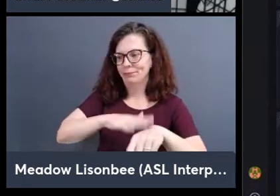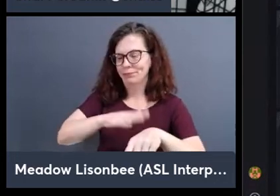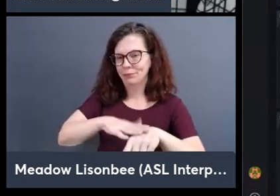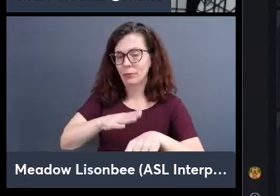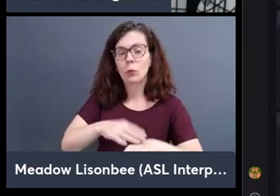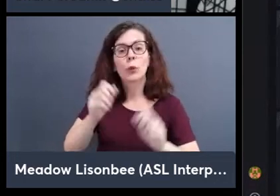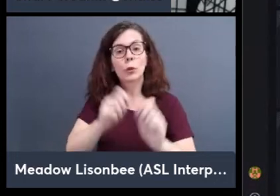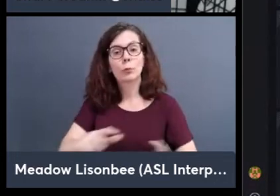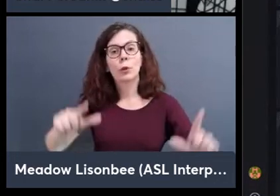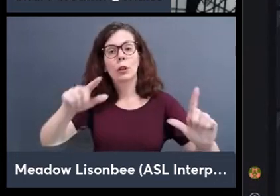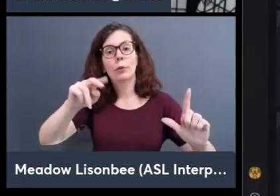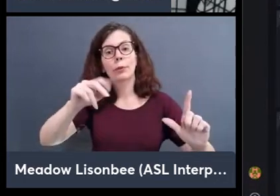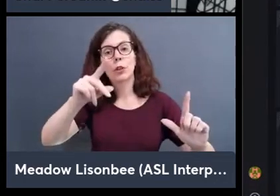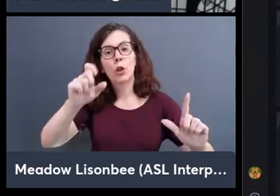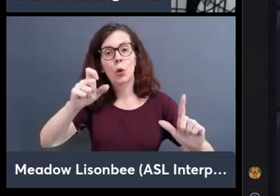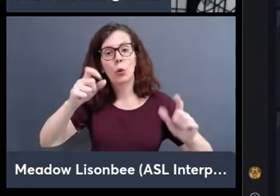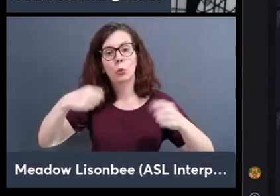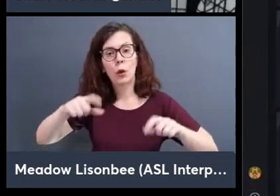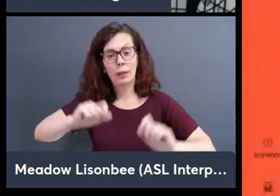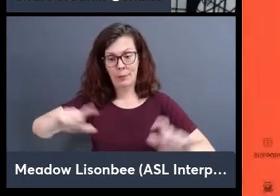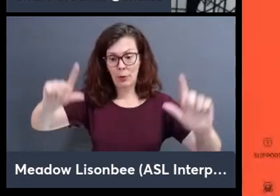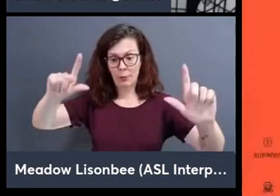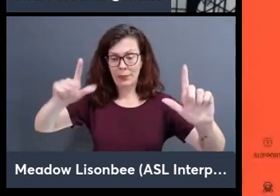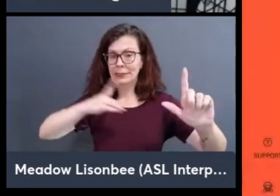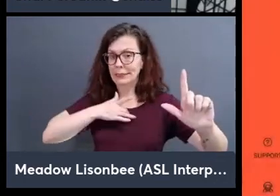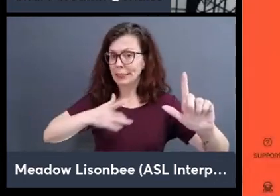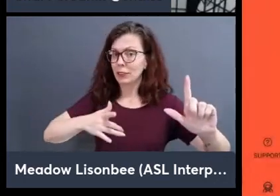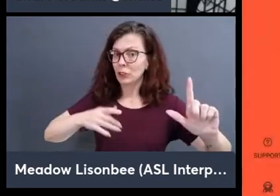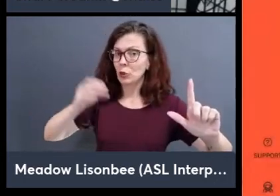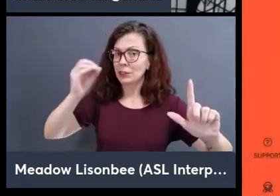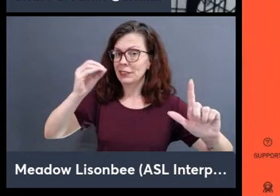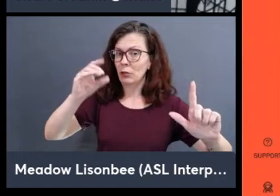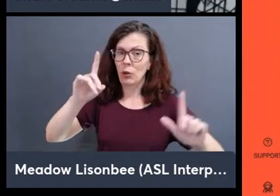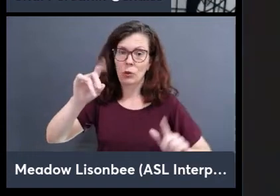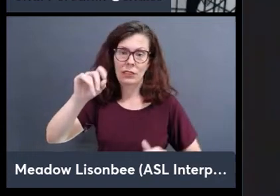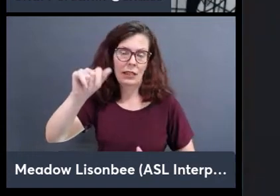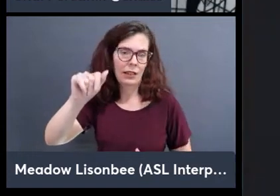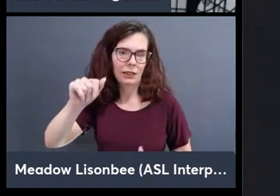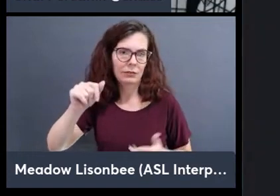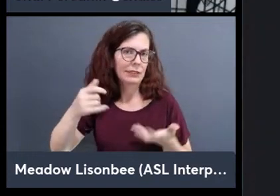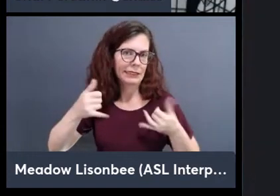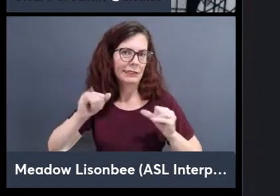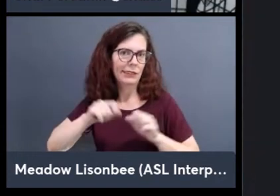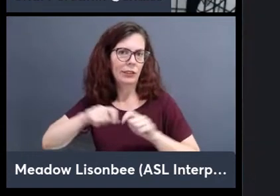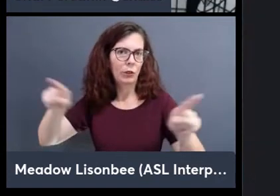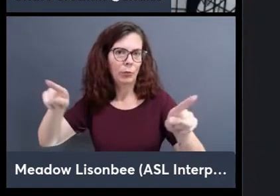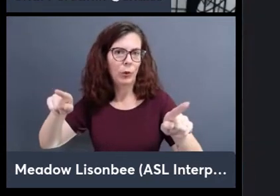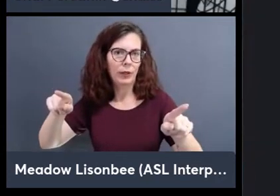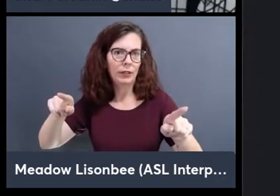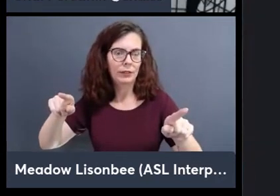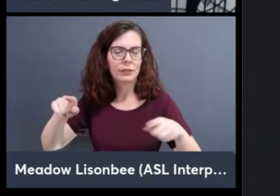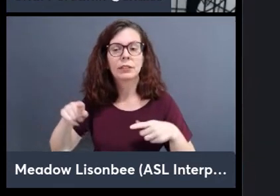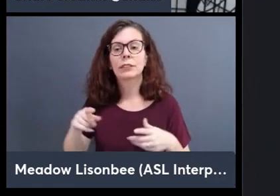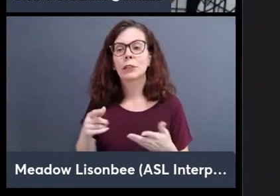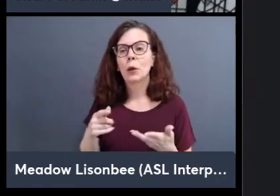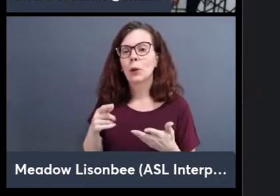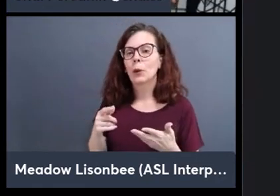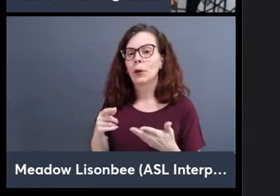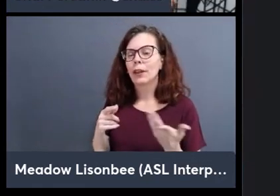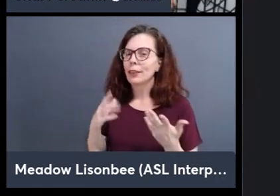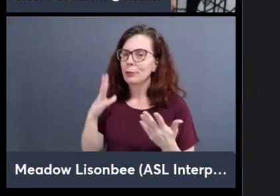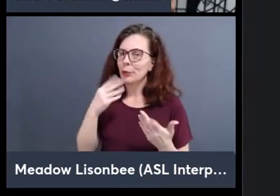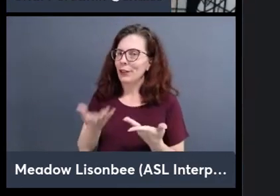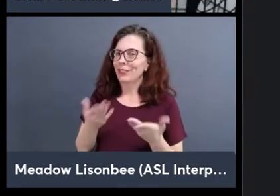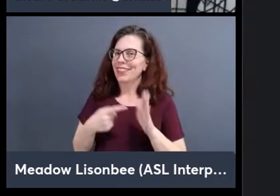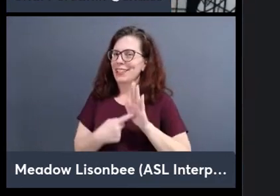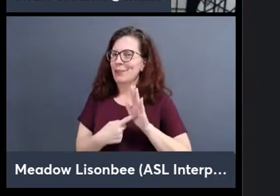up the node as it's coming up, you will usually get 0 data because that node is still deploying. So the lovely of the demo here is that it